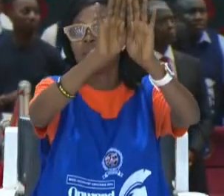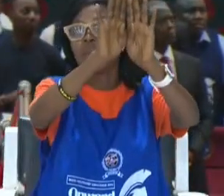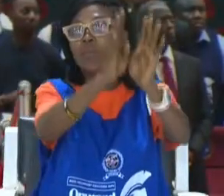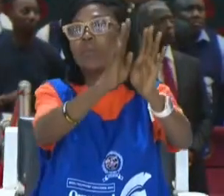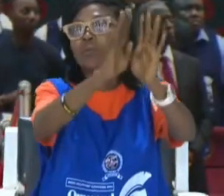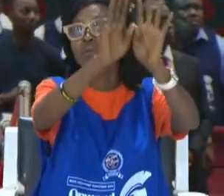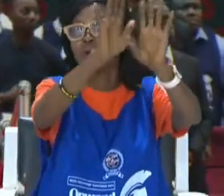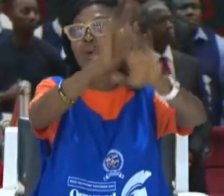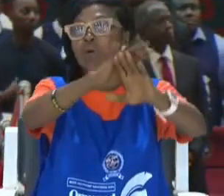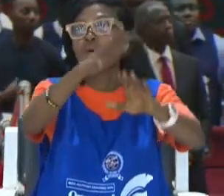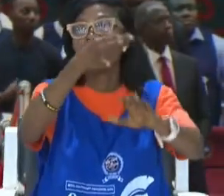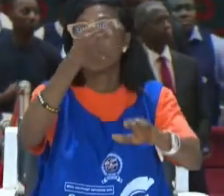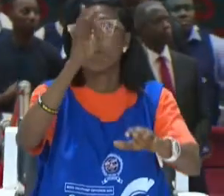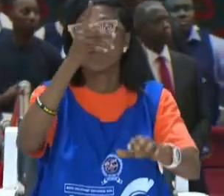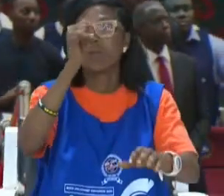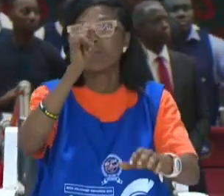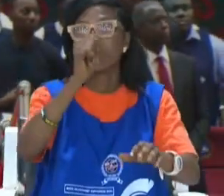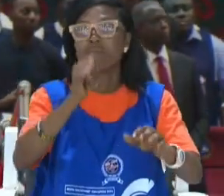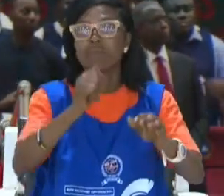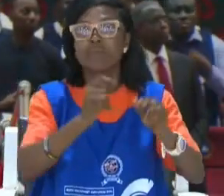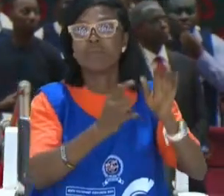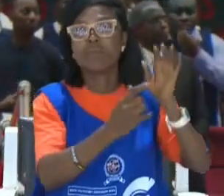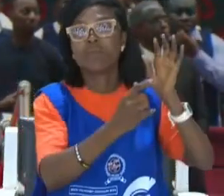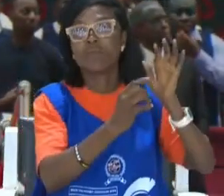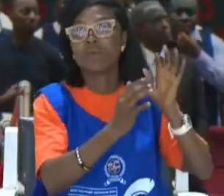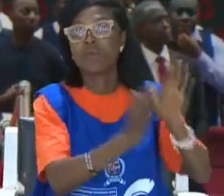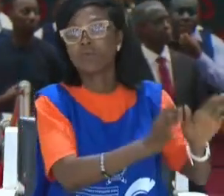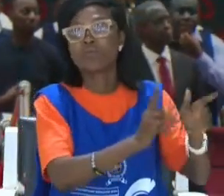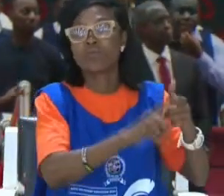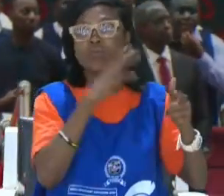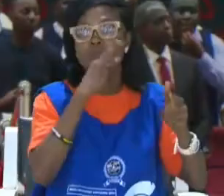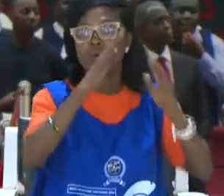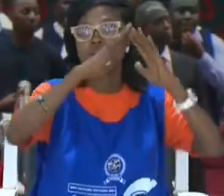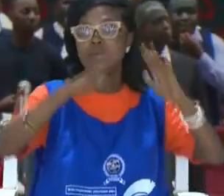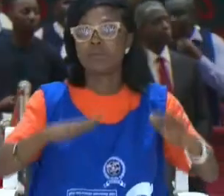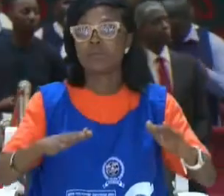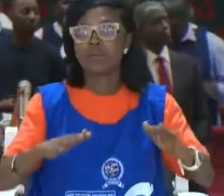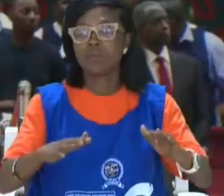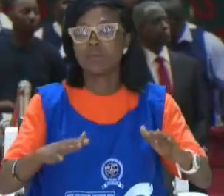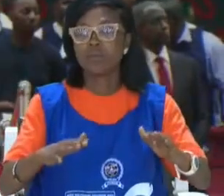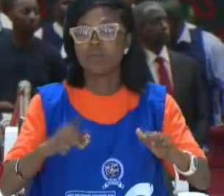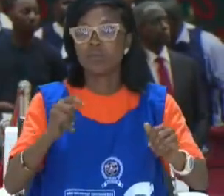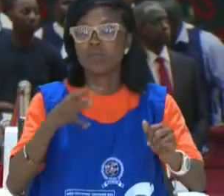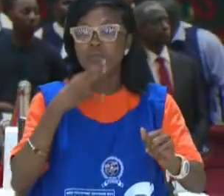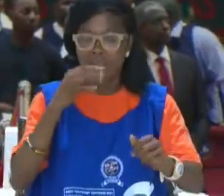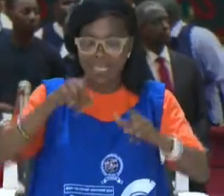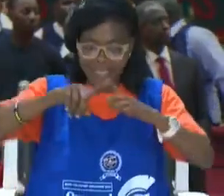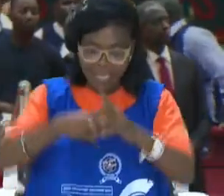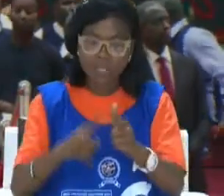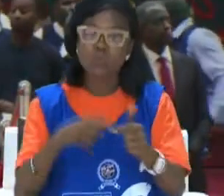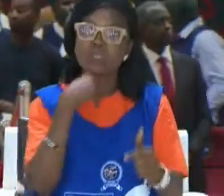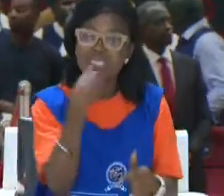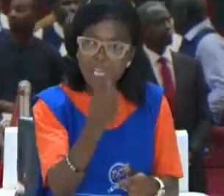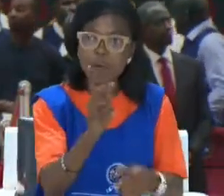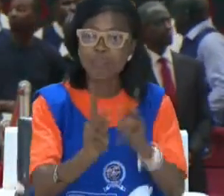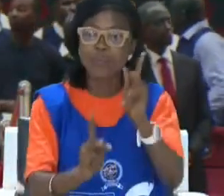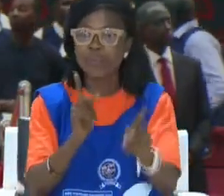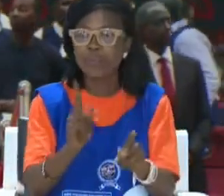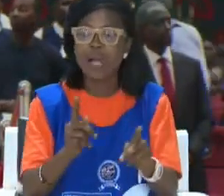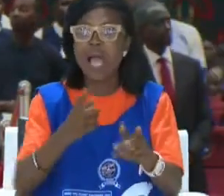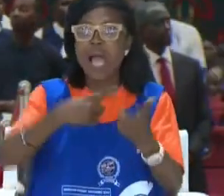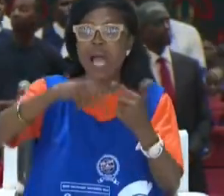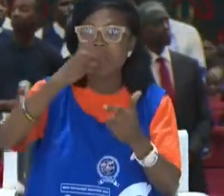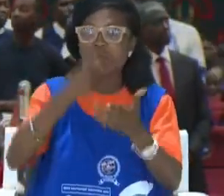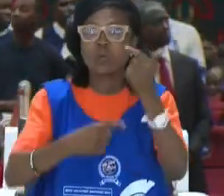You'd use every method you can think of to inform people about what is